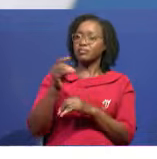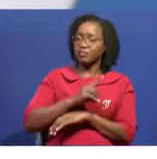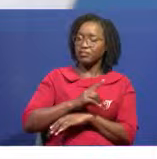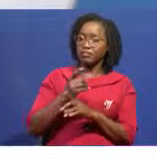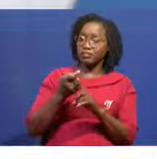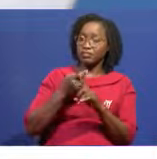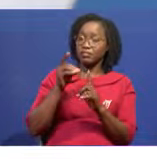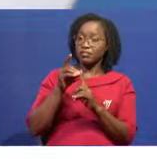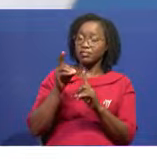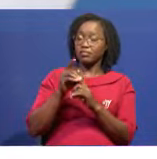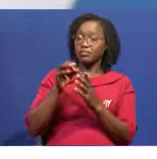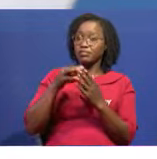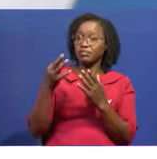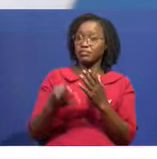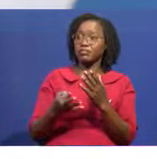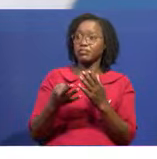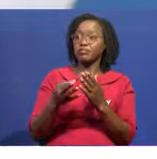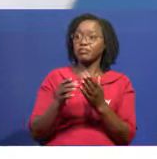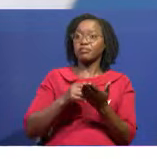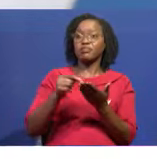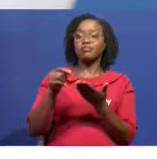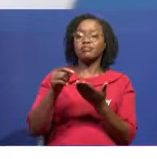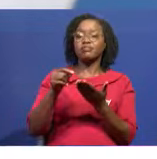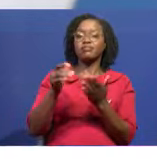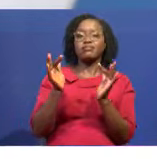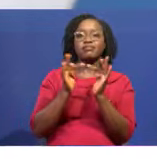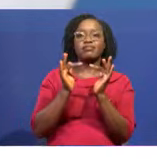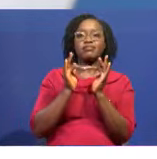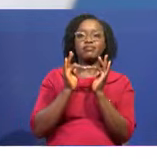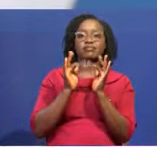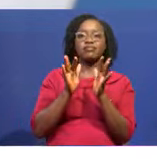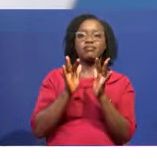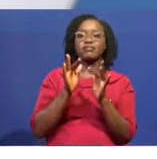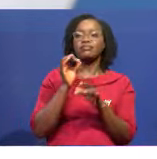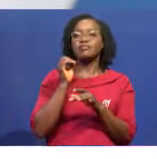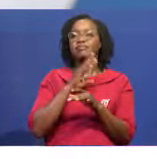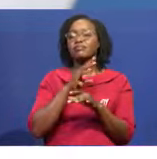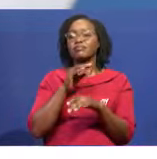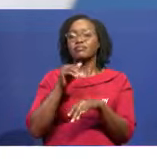so. When you come to us, you can always write an email to the